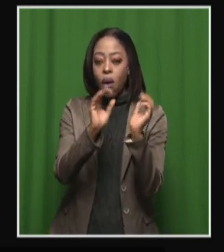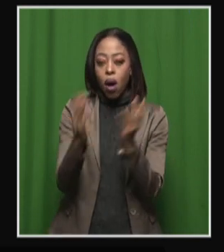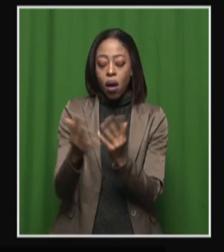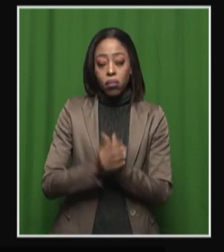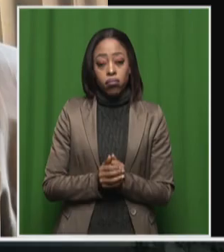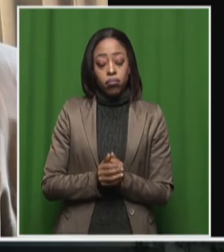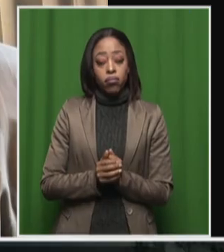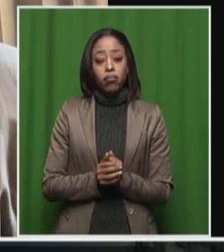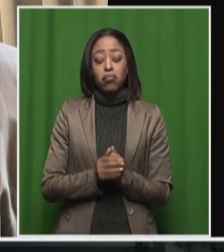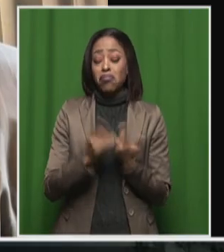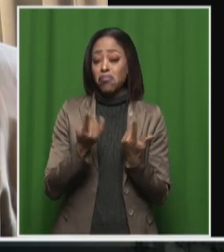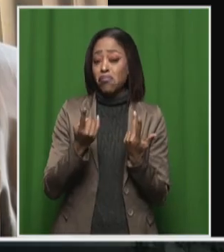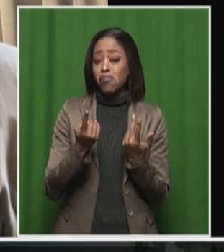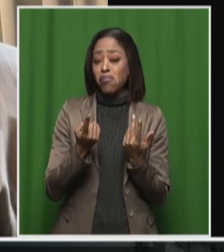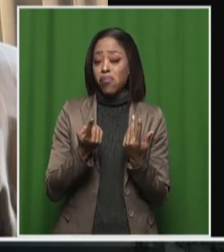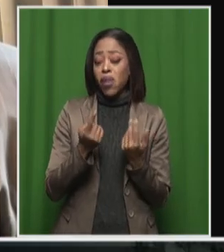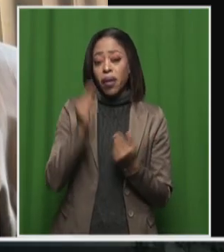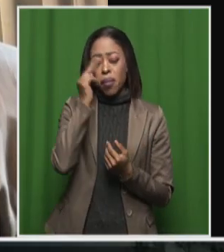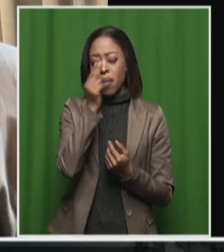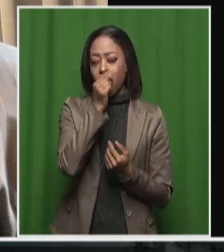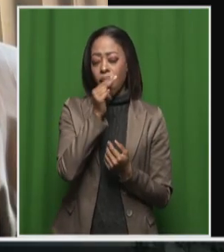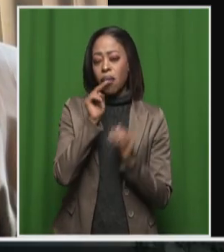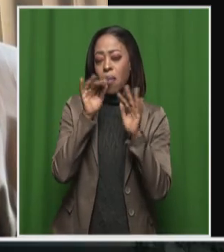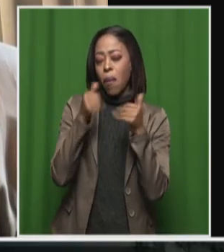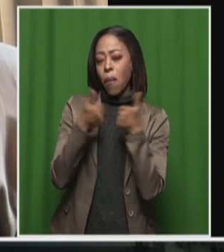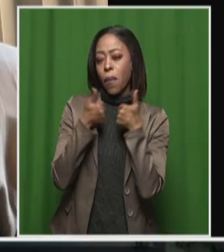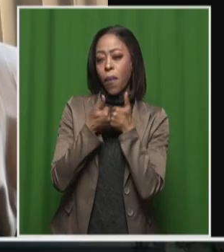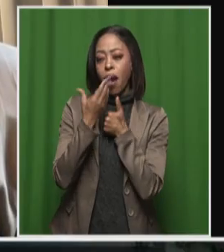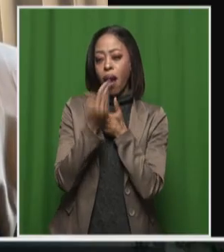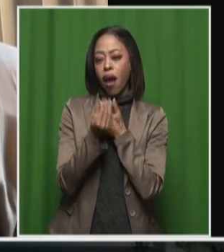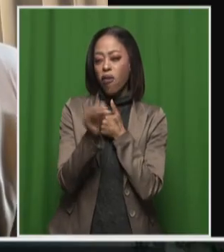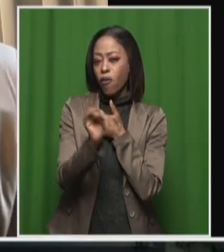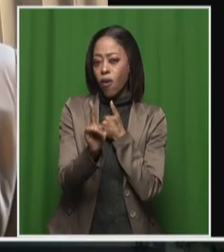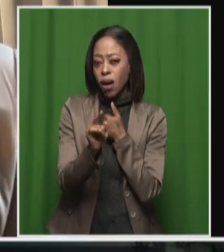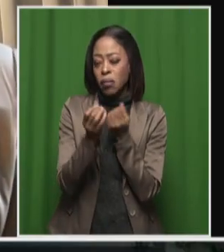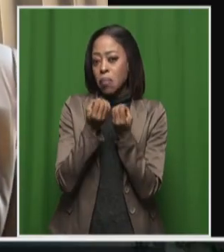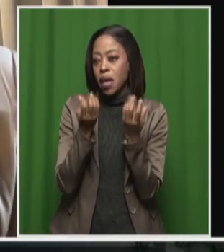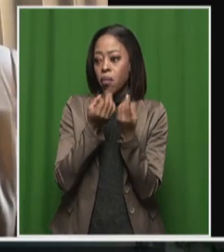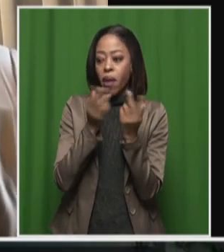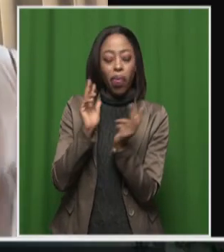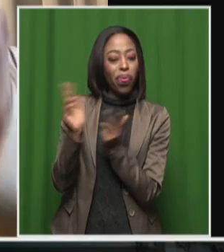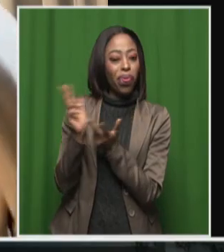some of the daily struggles of visually impaired individuals that we don't pay particular attention to?